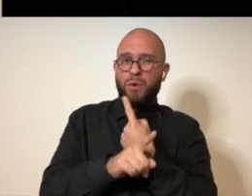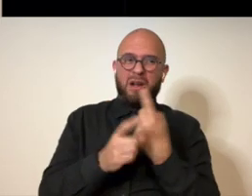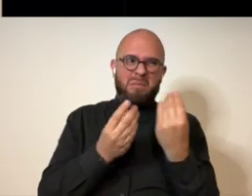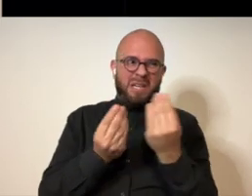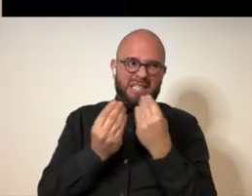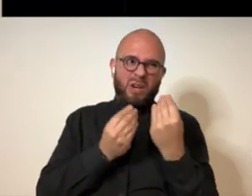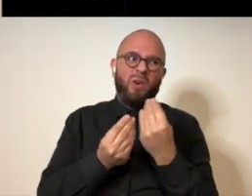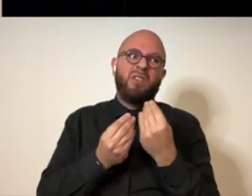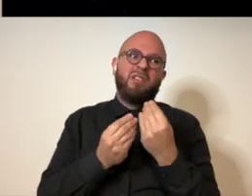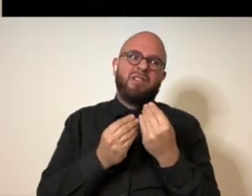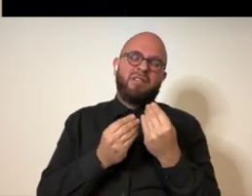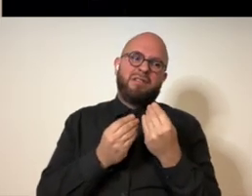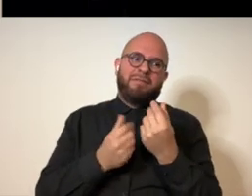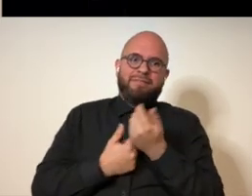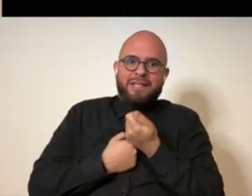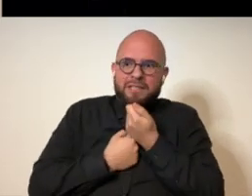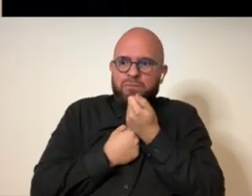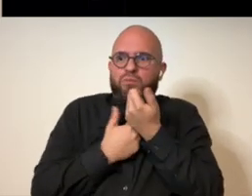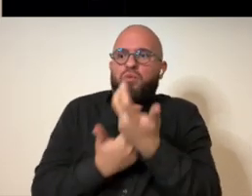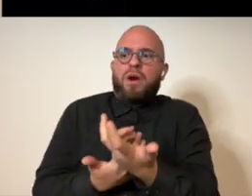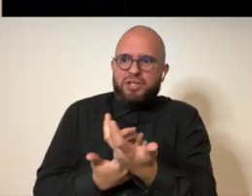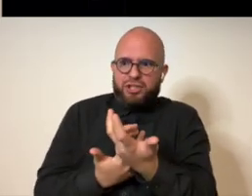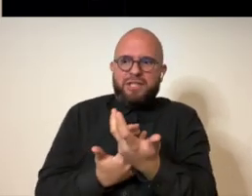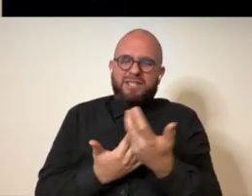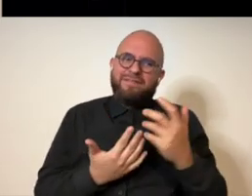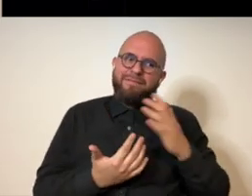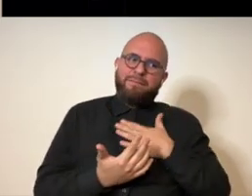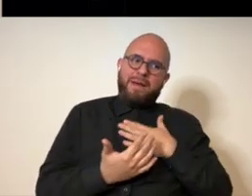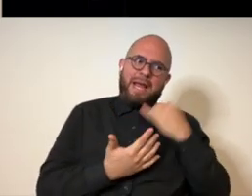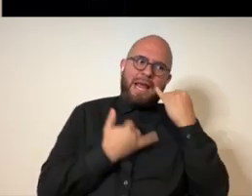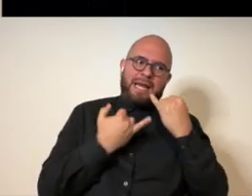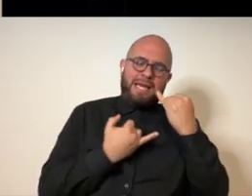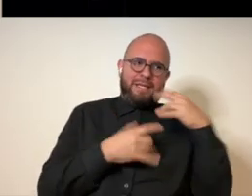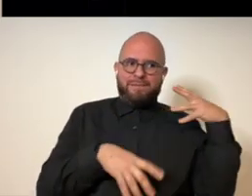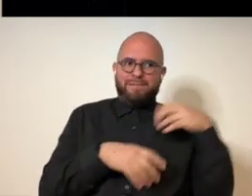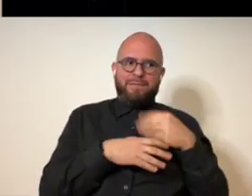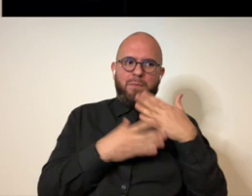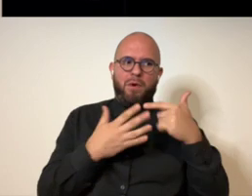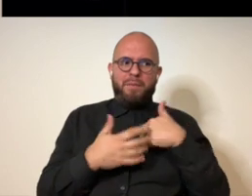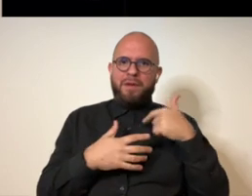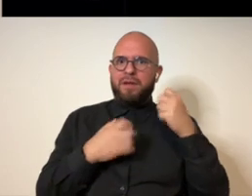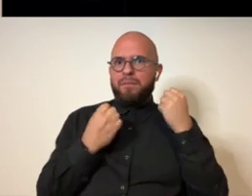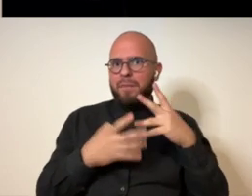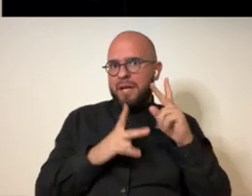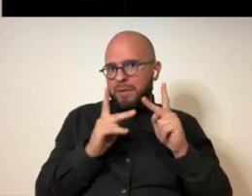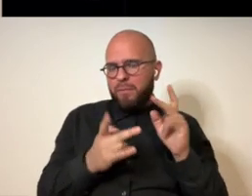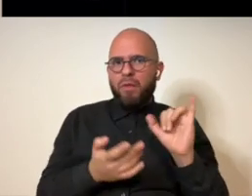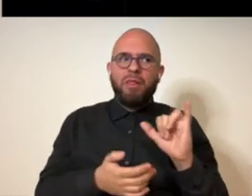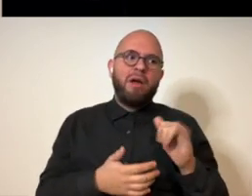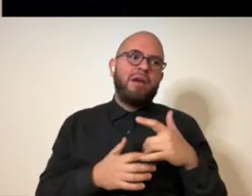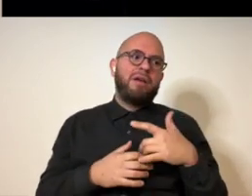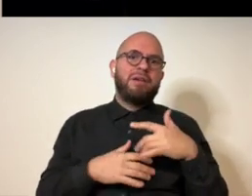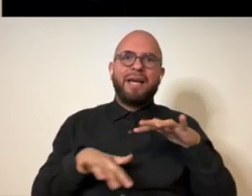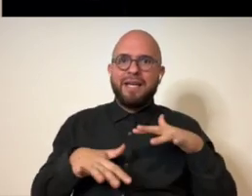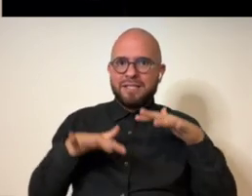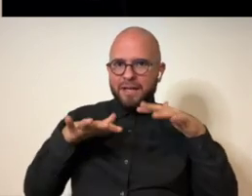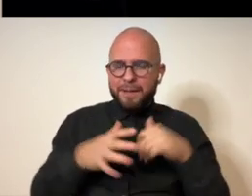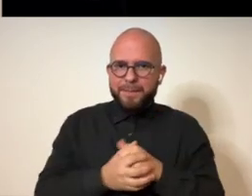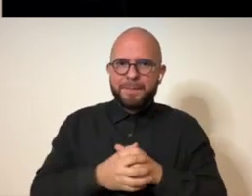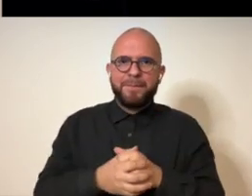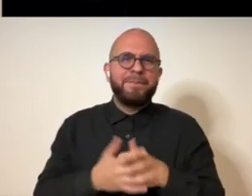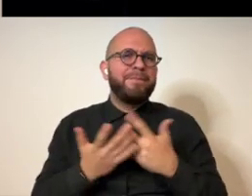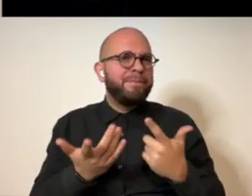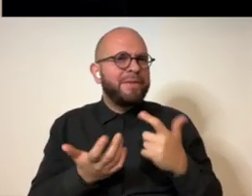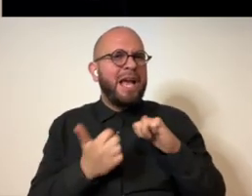are the most appropriate, for me, the most appropriate material expression of a lot of these ideas that are